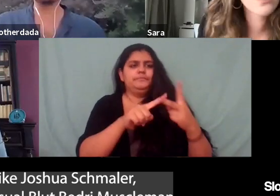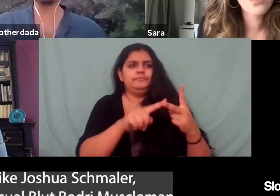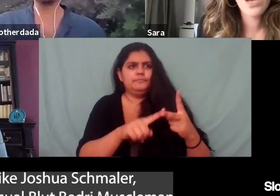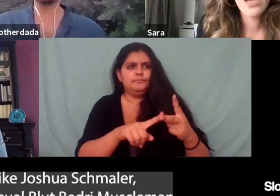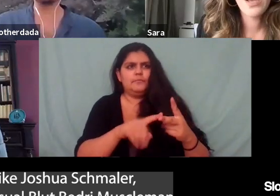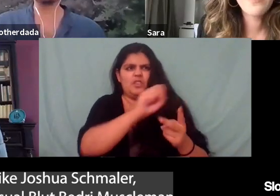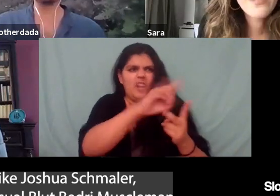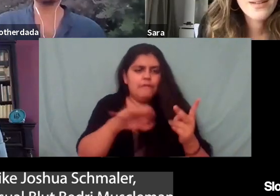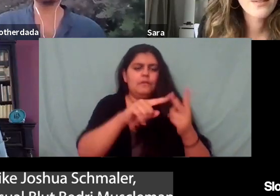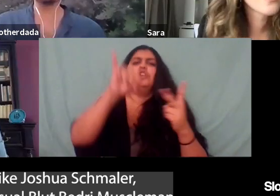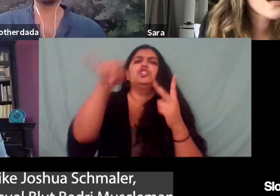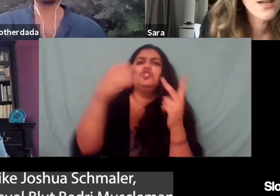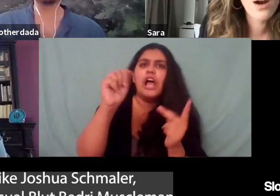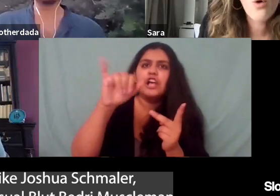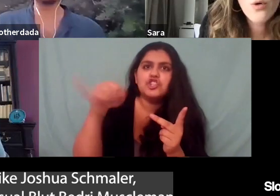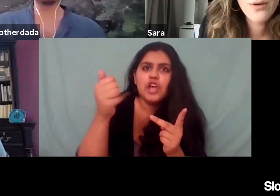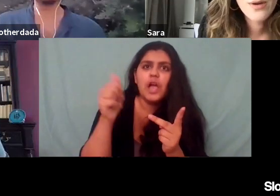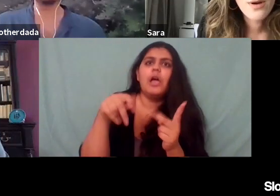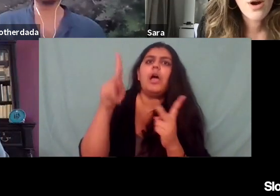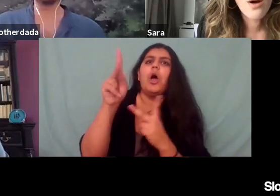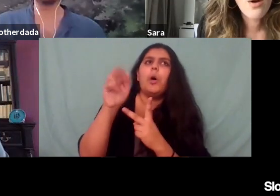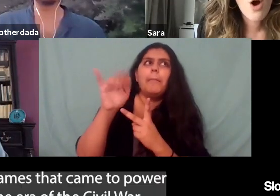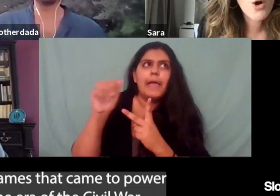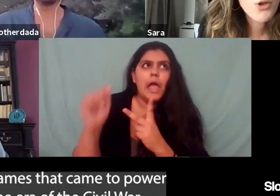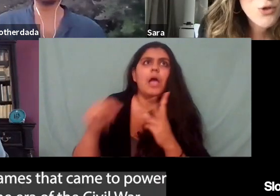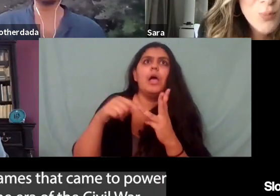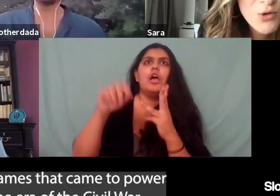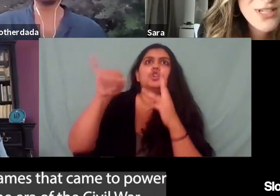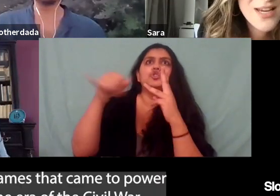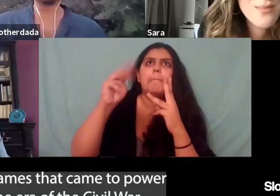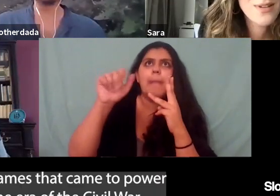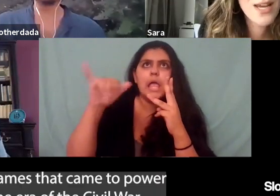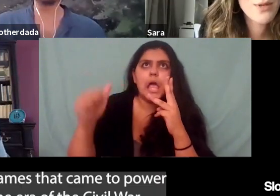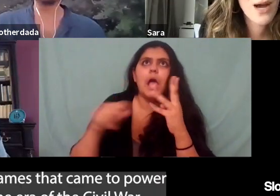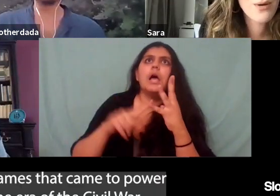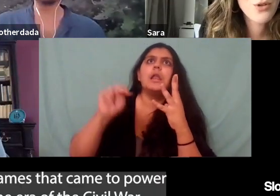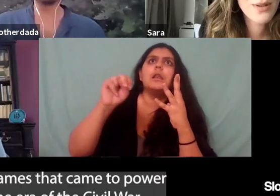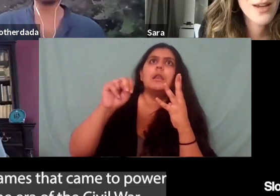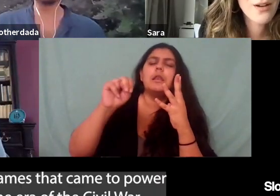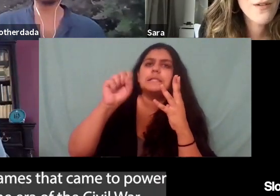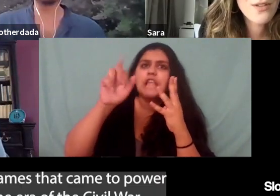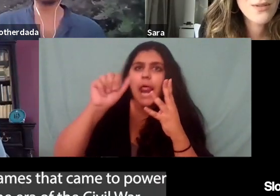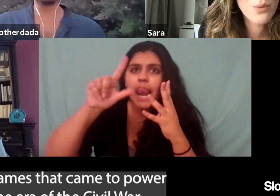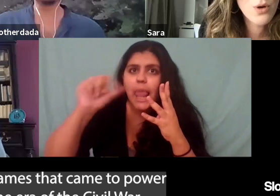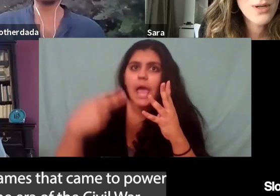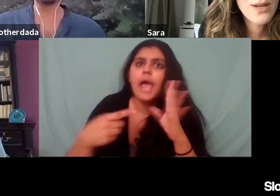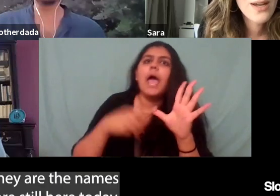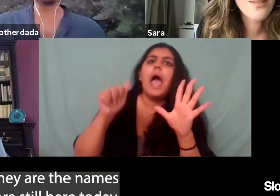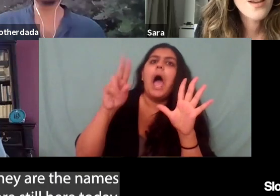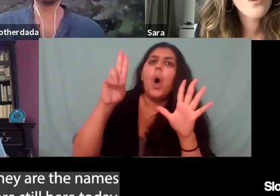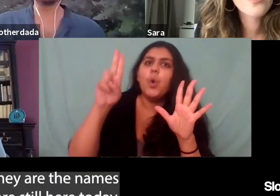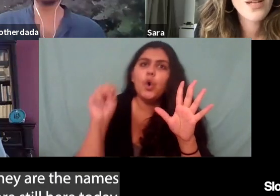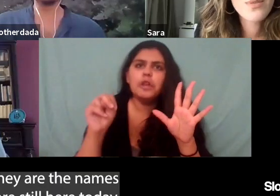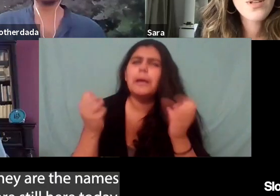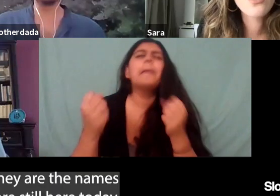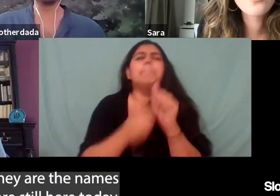Jumblatt, Berri, Nasrallah, Aoun are mostly names that came to power during the era of the Civil War, and